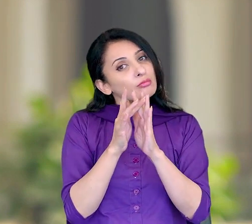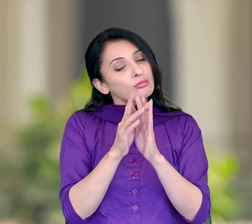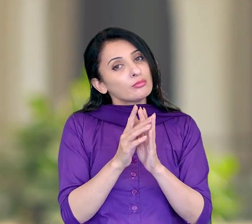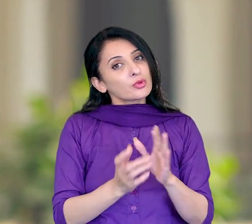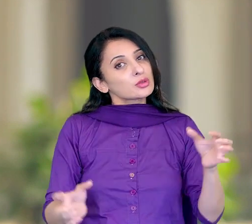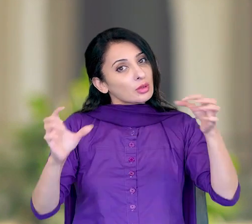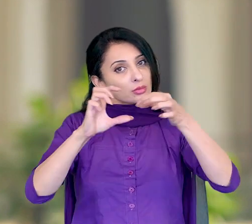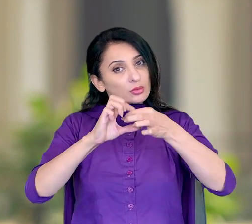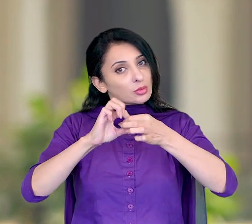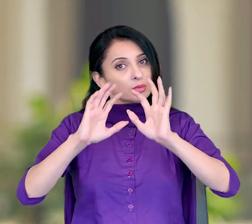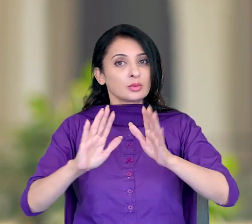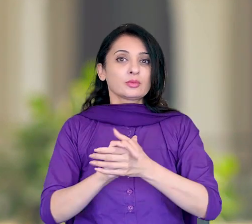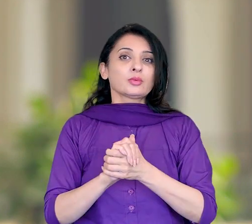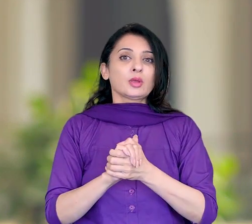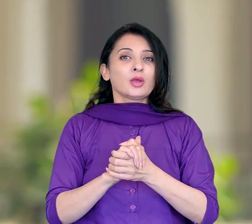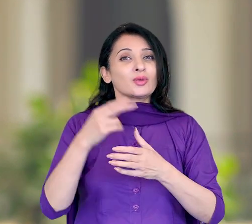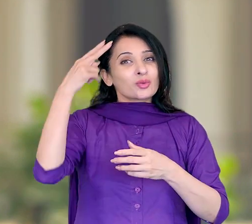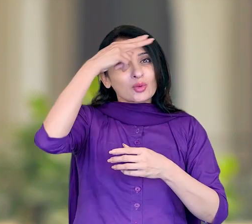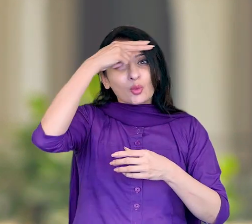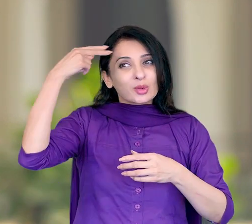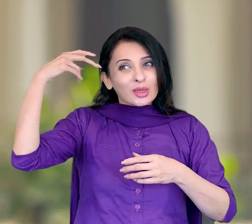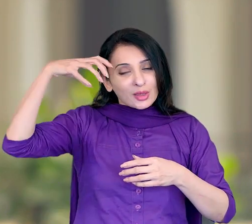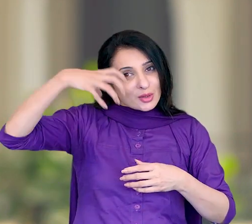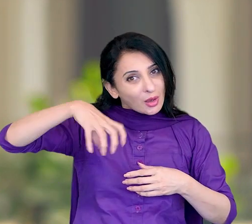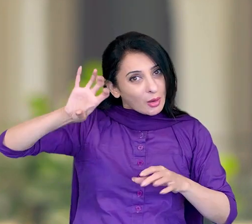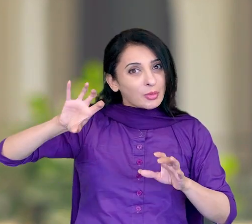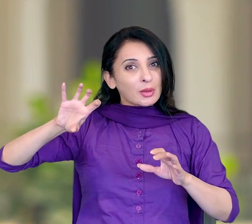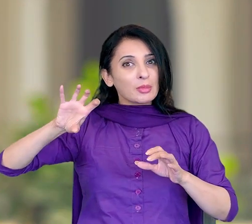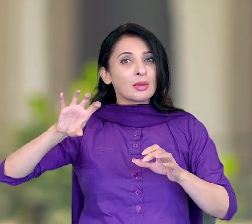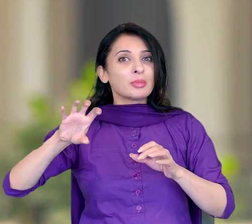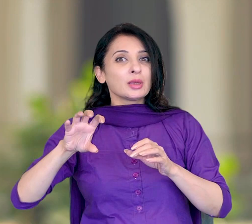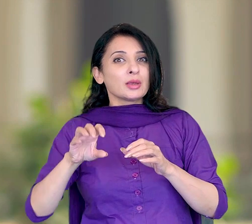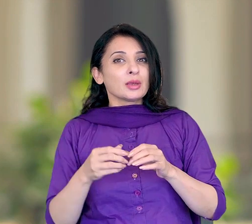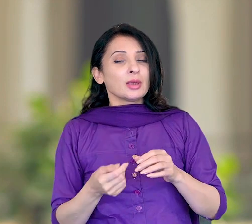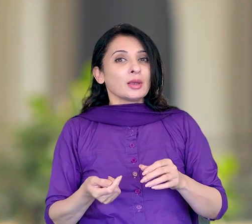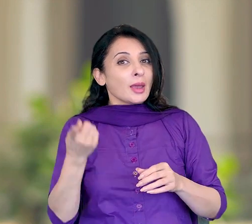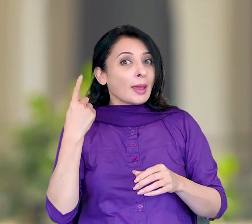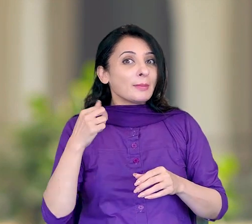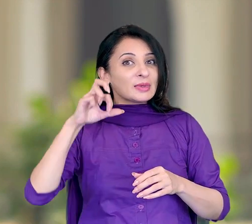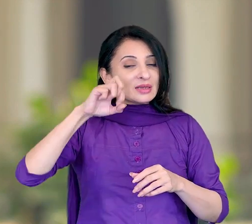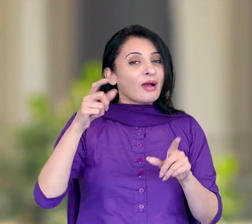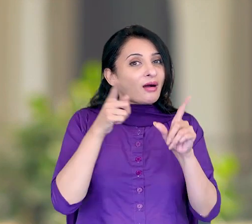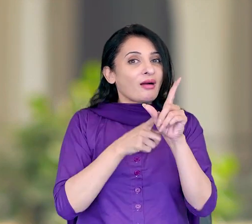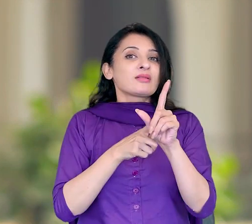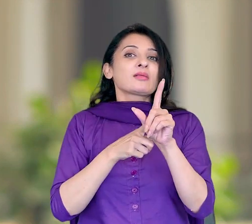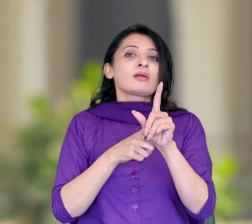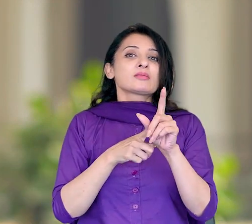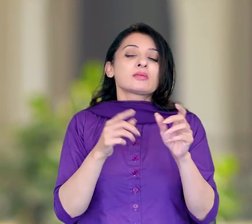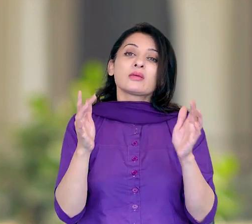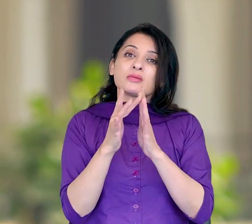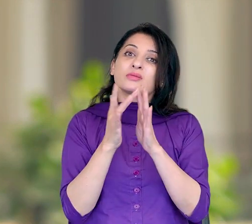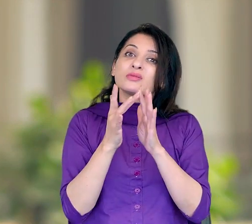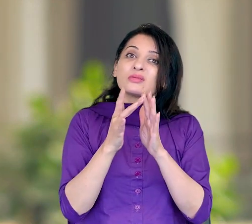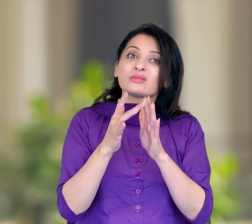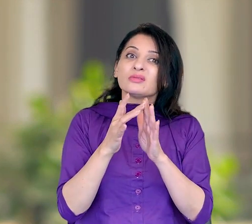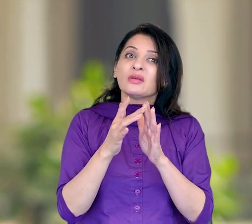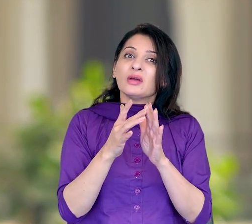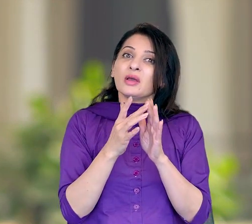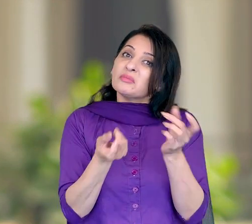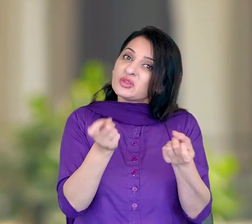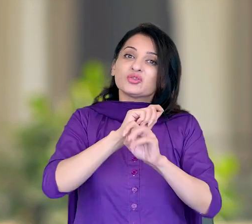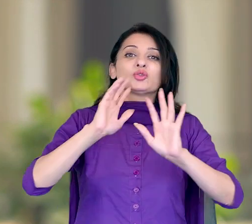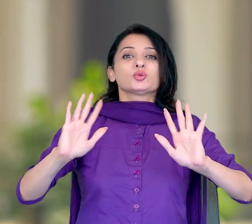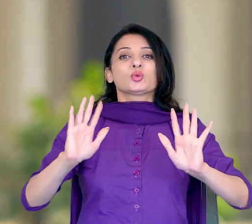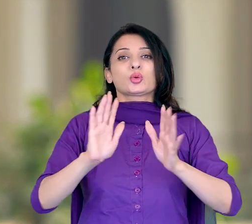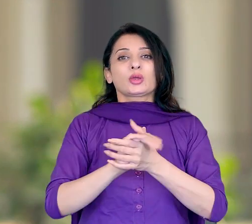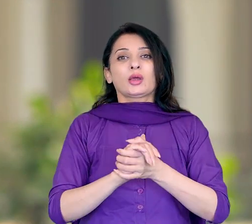that currently I've been associated with for last 8 years, is also now have a 2030 vision of transformation